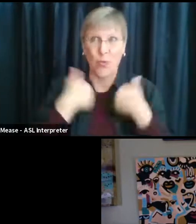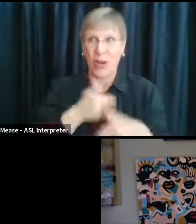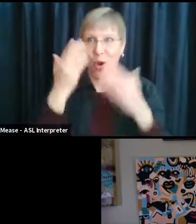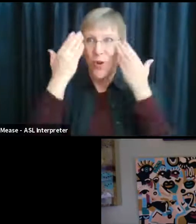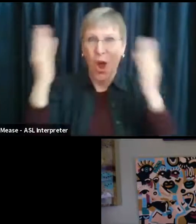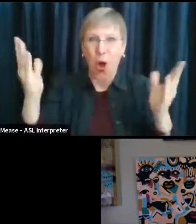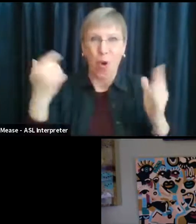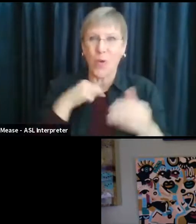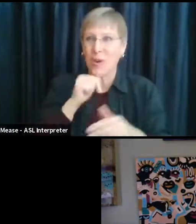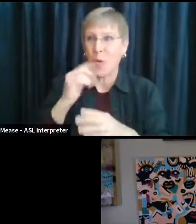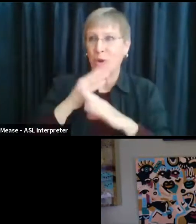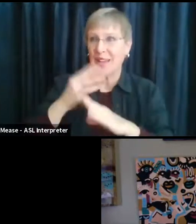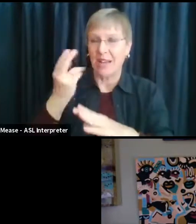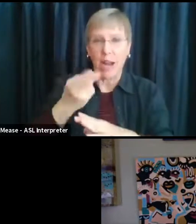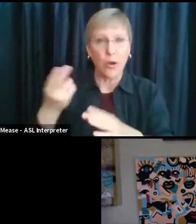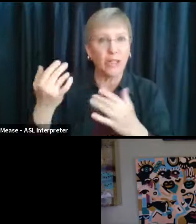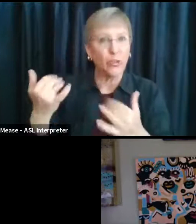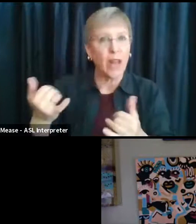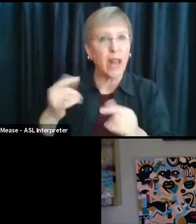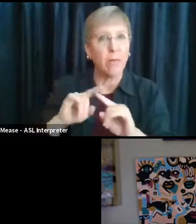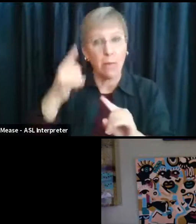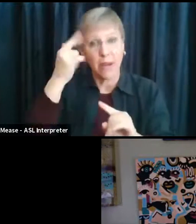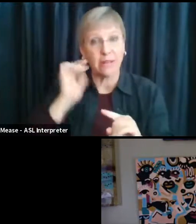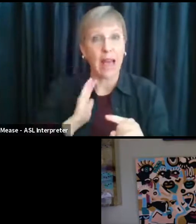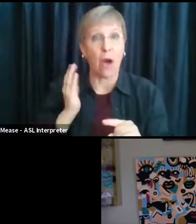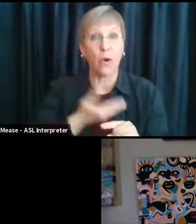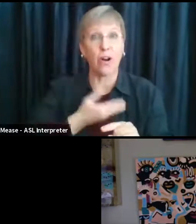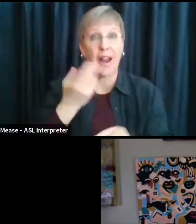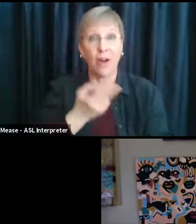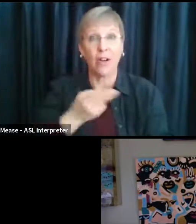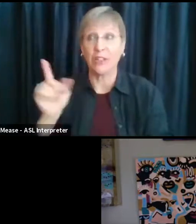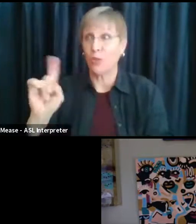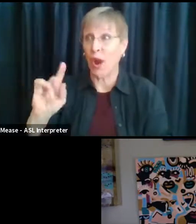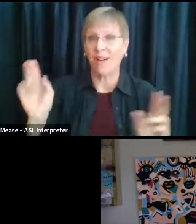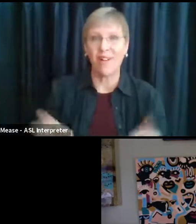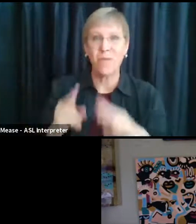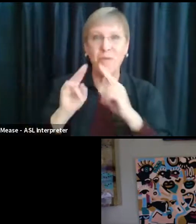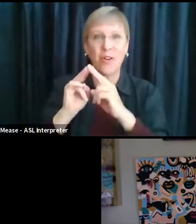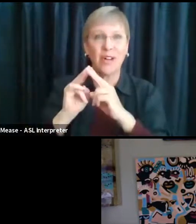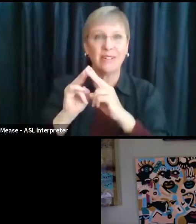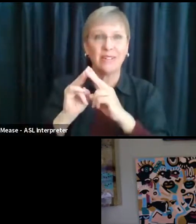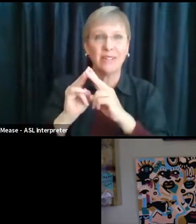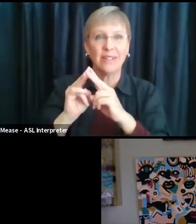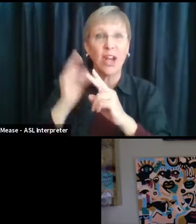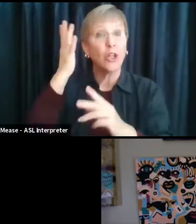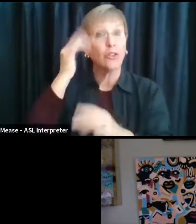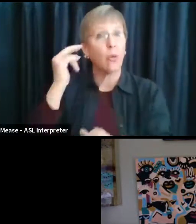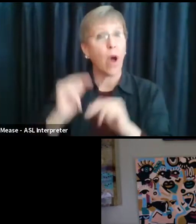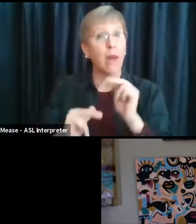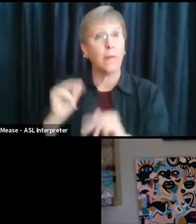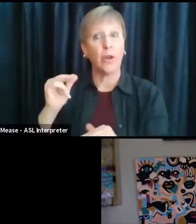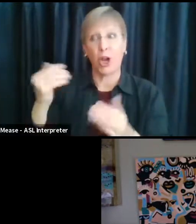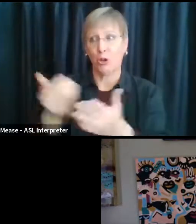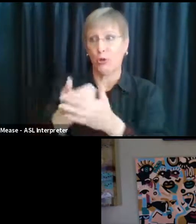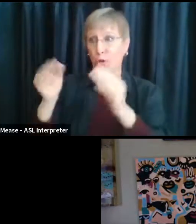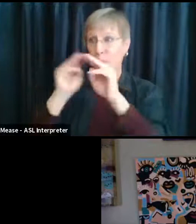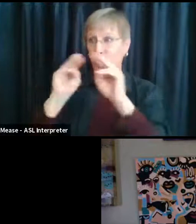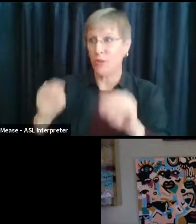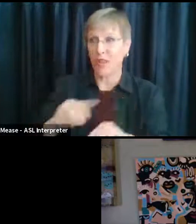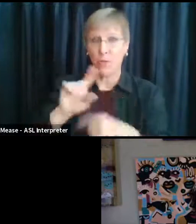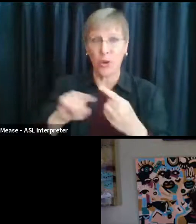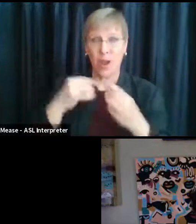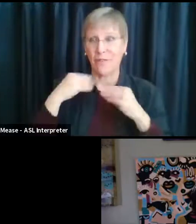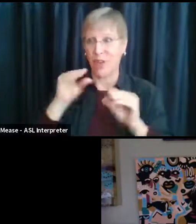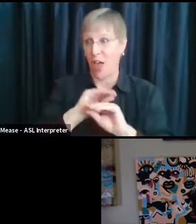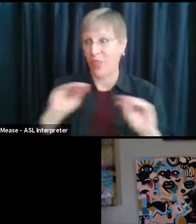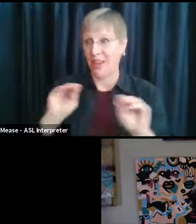protect any heritage today, but because our heritage is in Paris, so why build a brand new museum when you have nothing